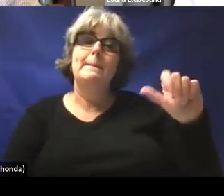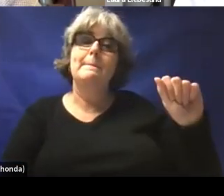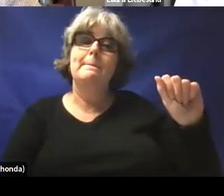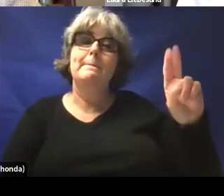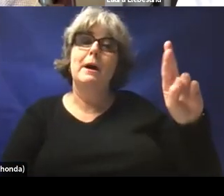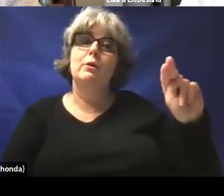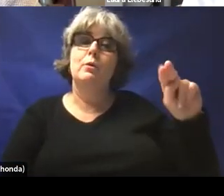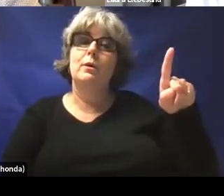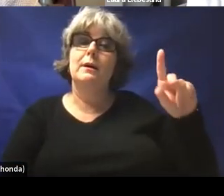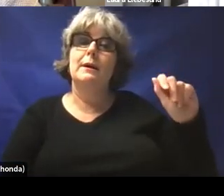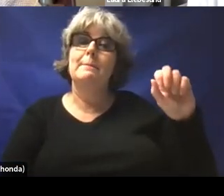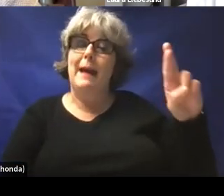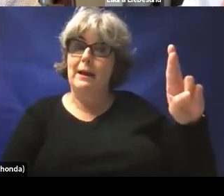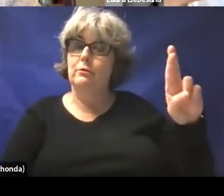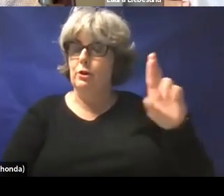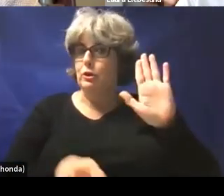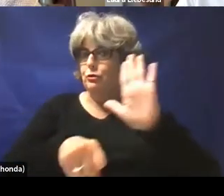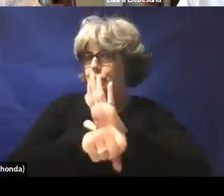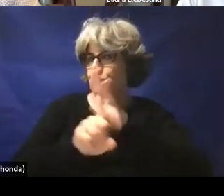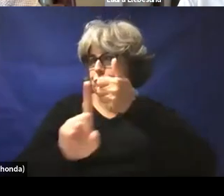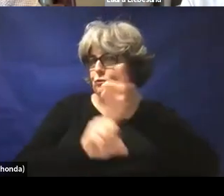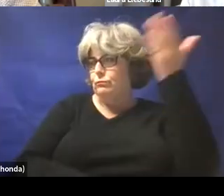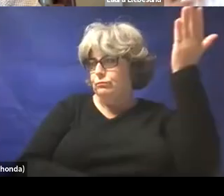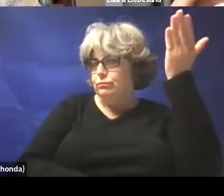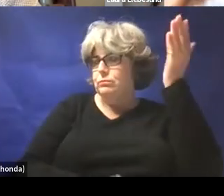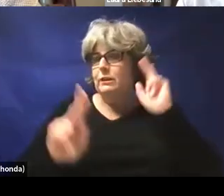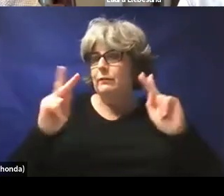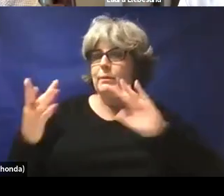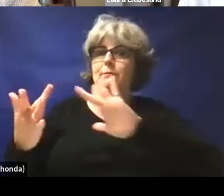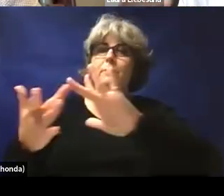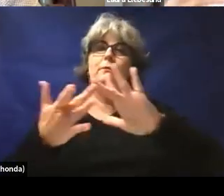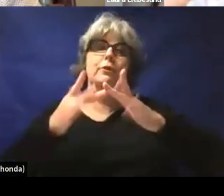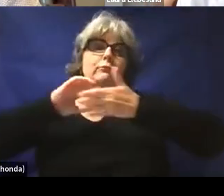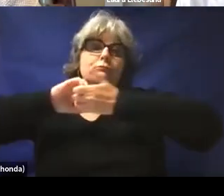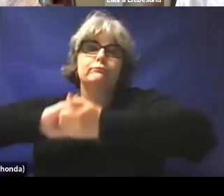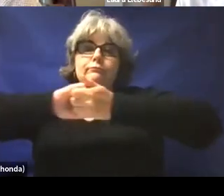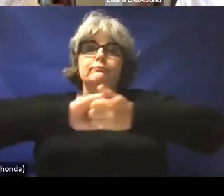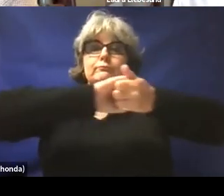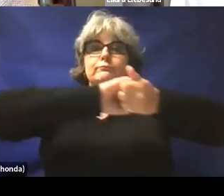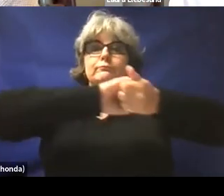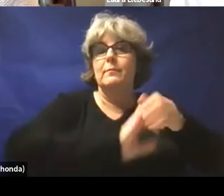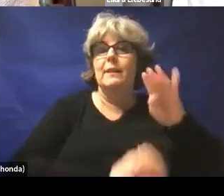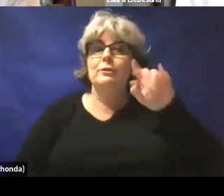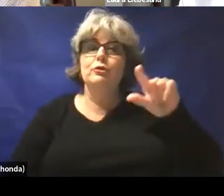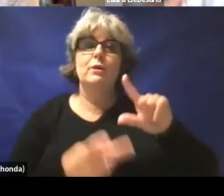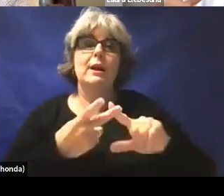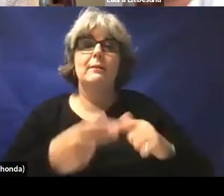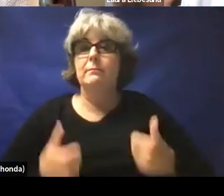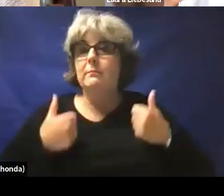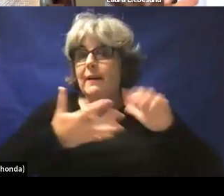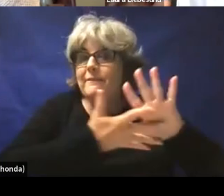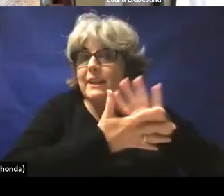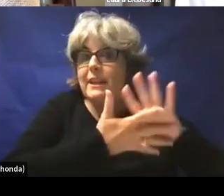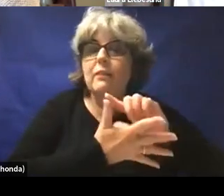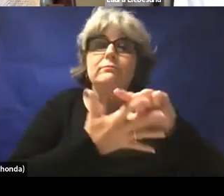she used the platform she already had and the platform of other people through partnerships via Instagram, like live videos and